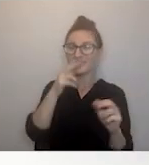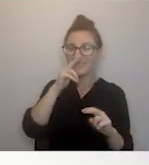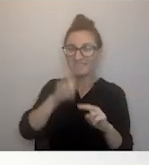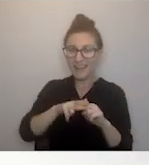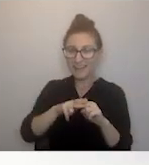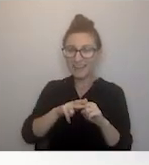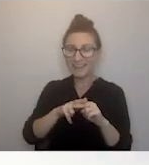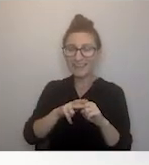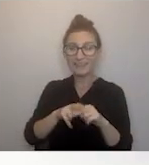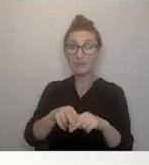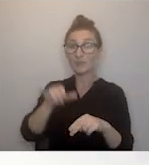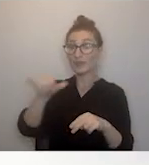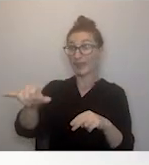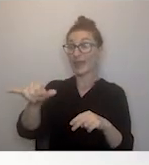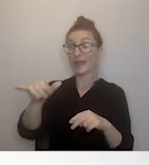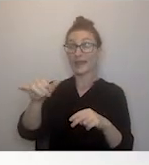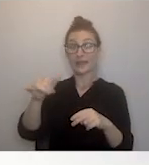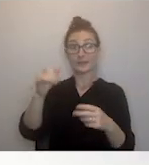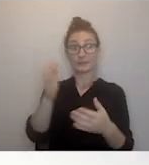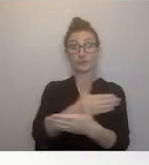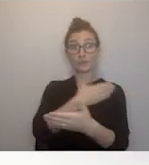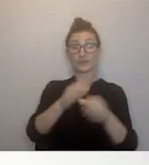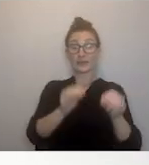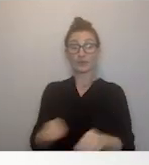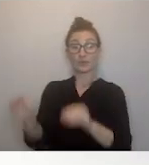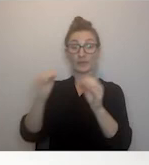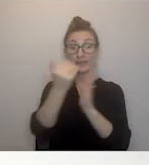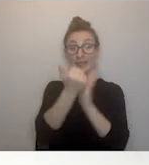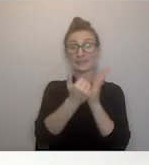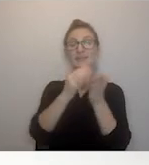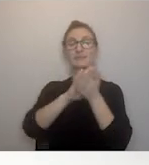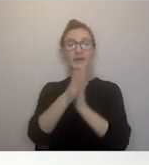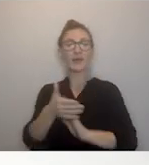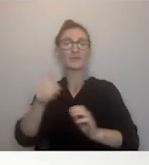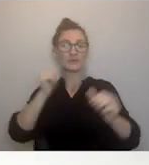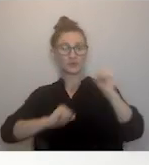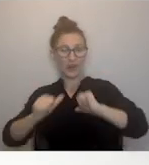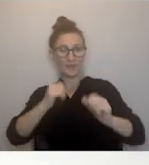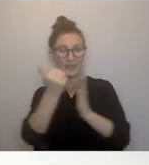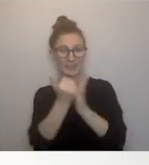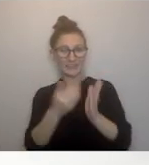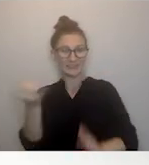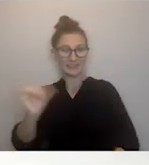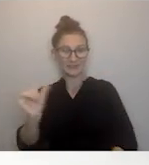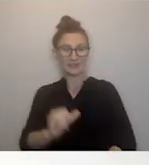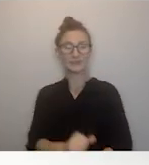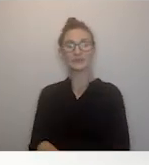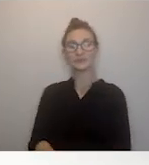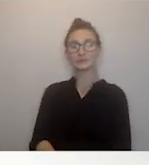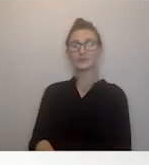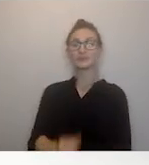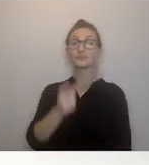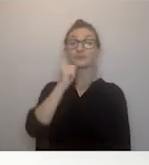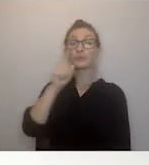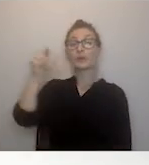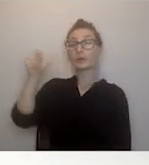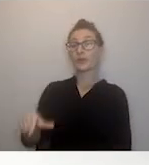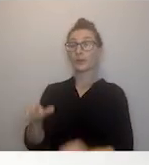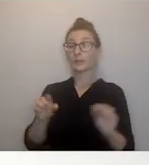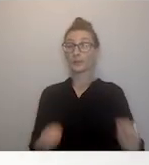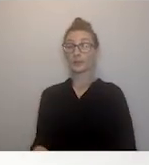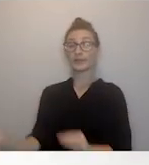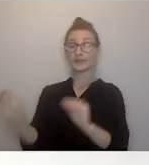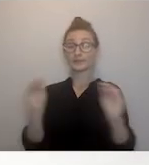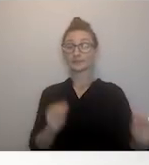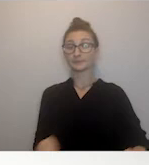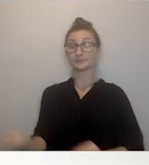is a blast way to kind of make what is a music and movement lesson into a music, movement, and drama lesson. For low